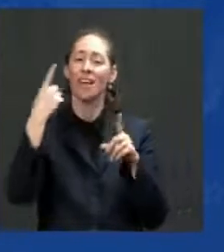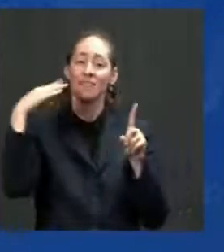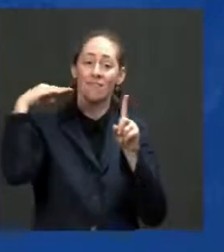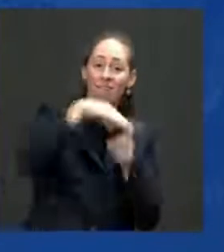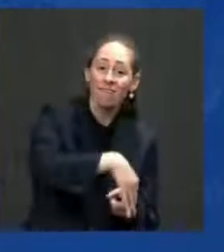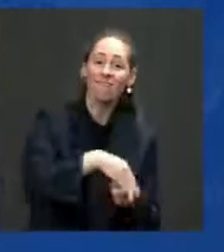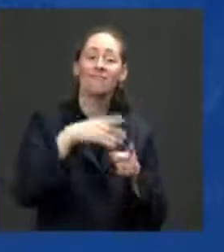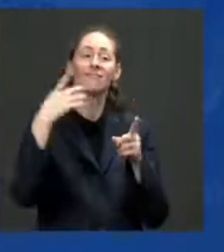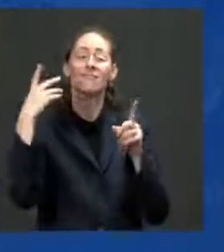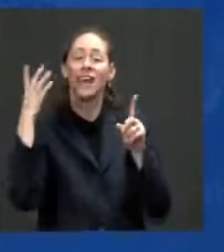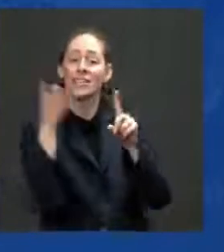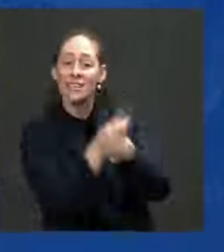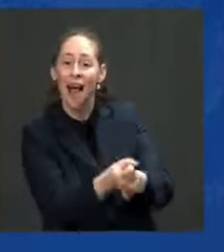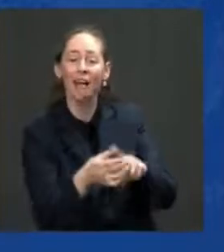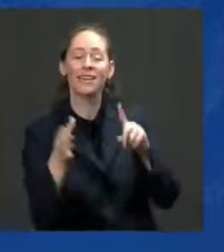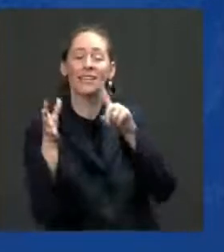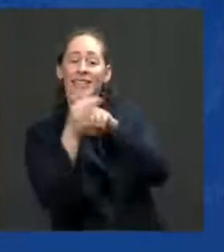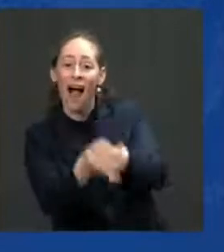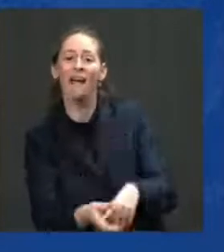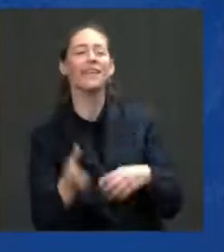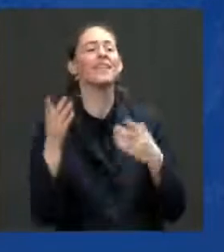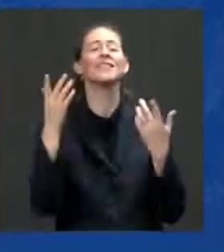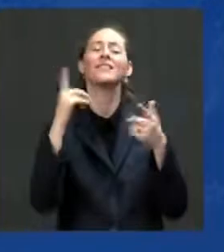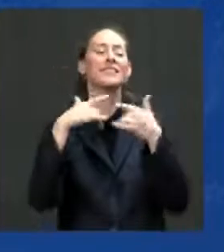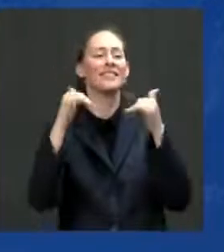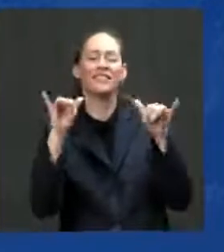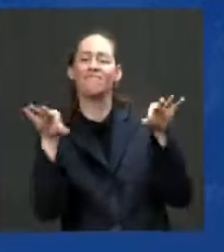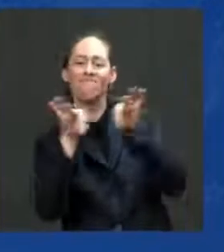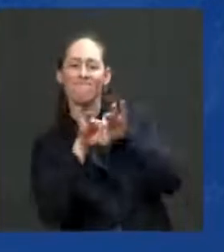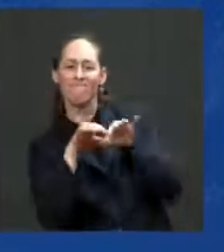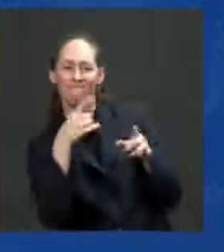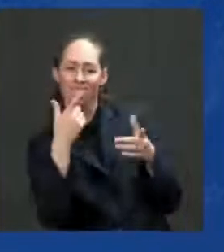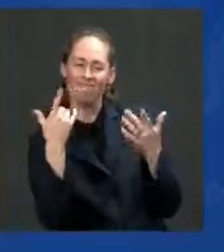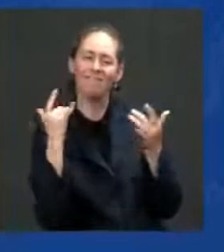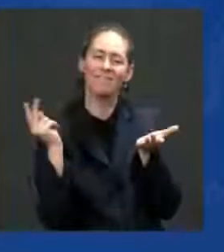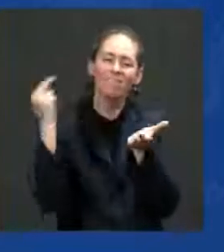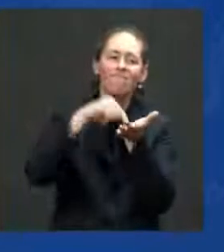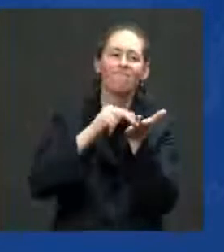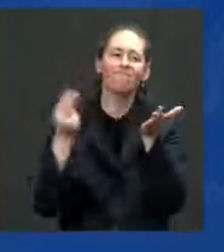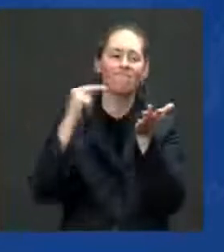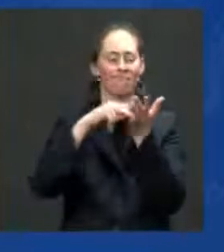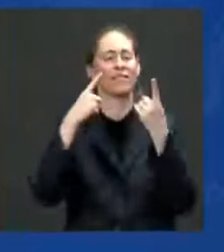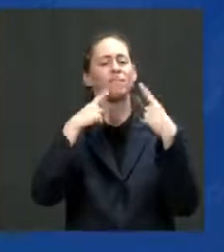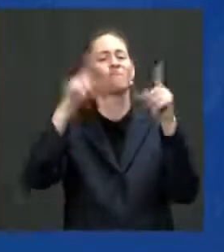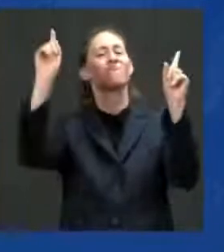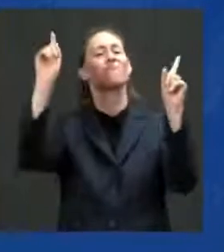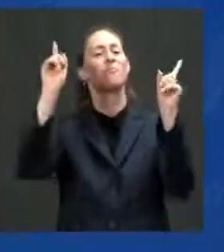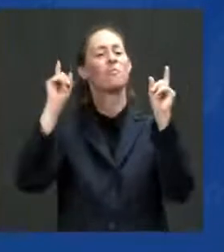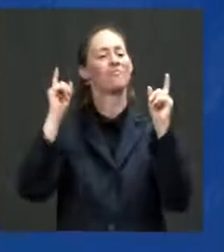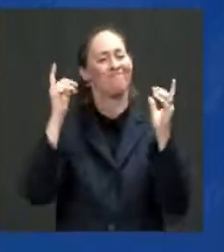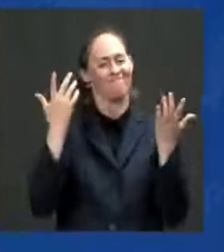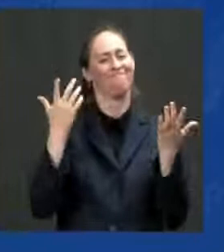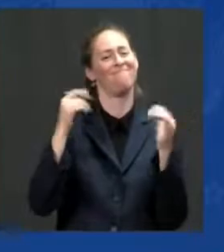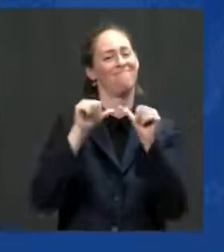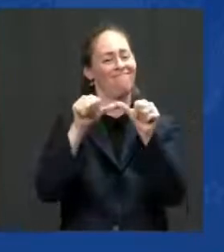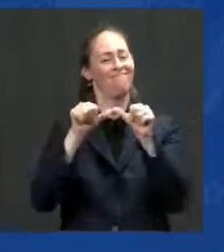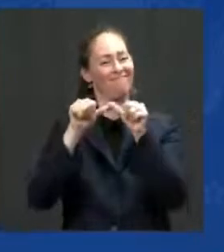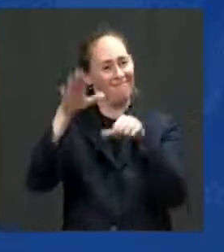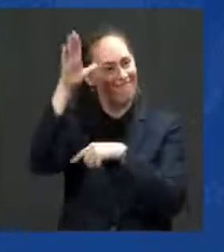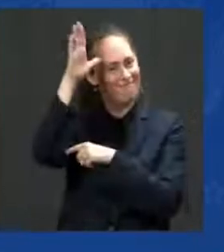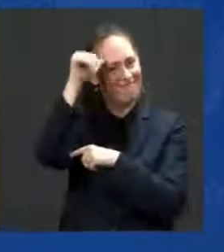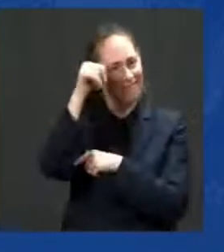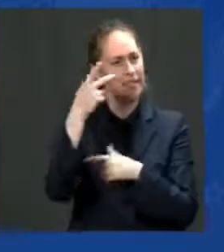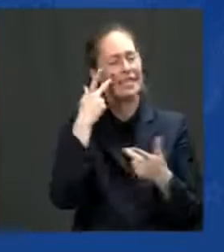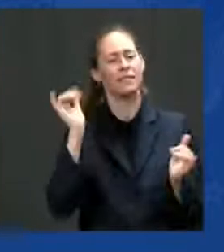come back stronger together and achieve incredible things, just like your team did, just like we're doing as a country.